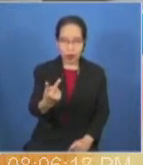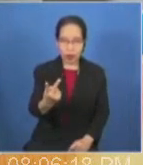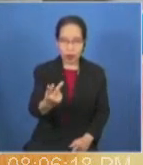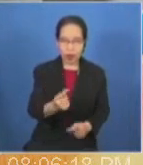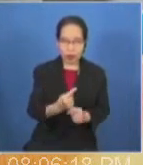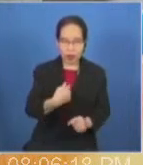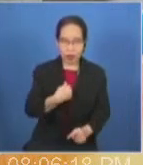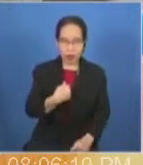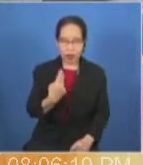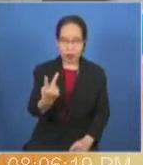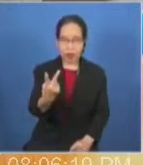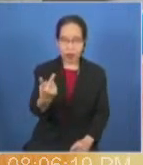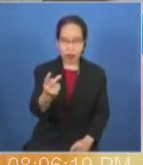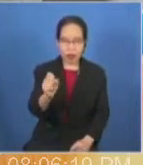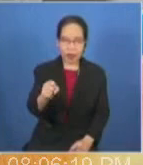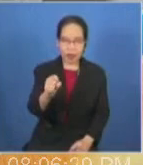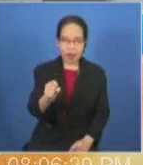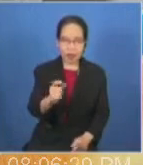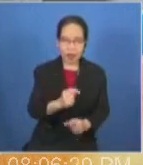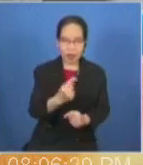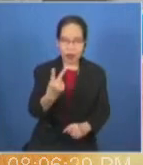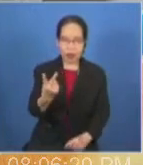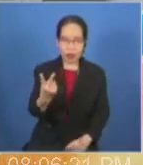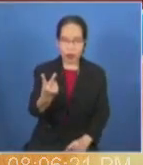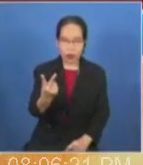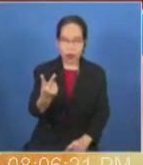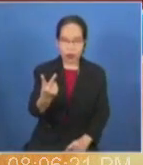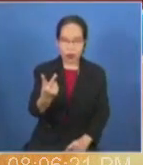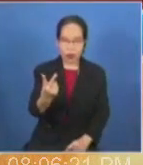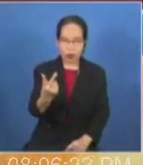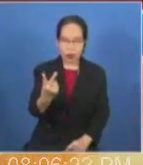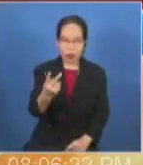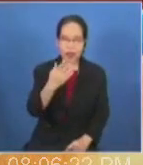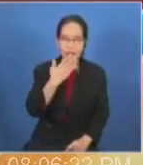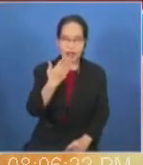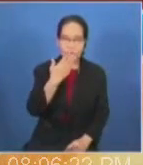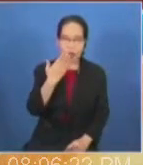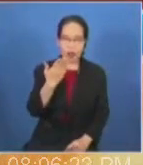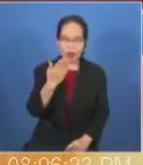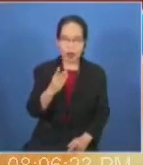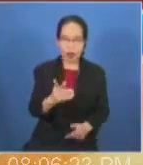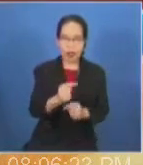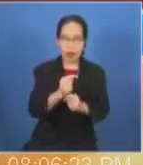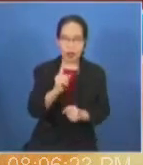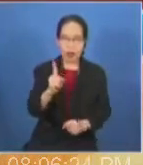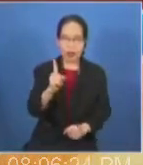Mister, she's going to take two packets. Please get one more.